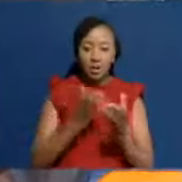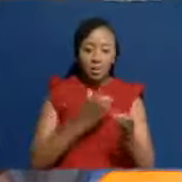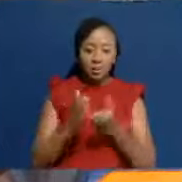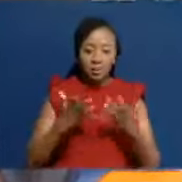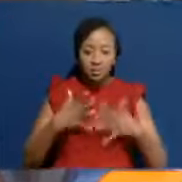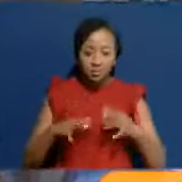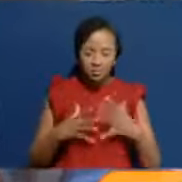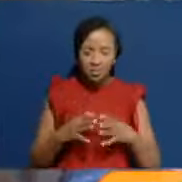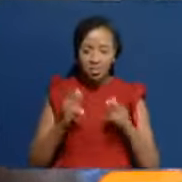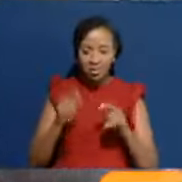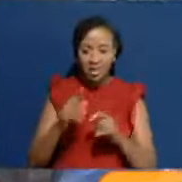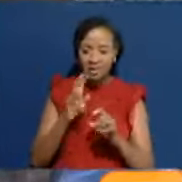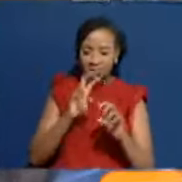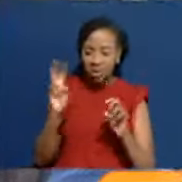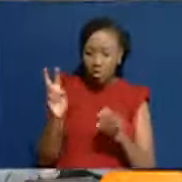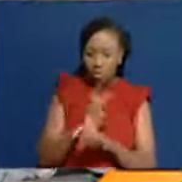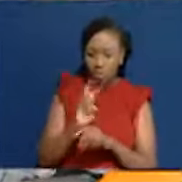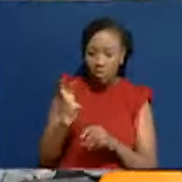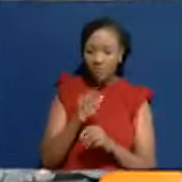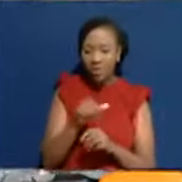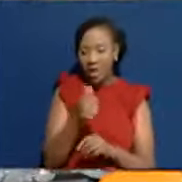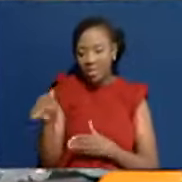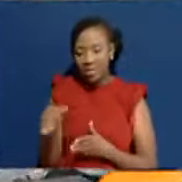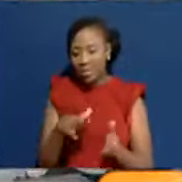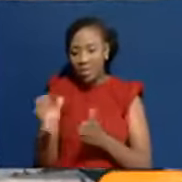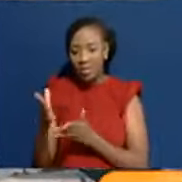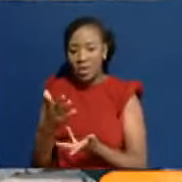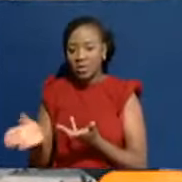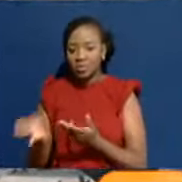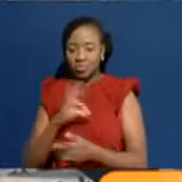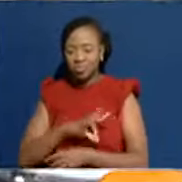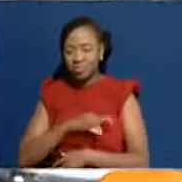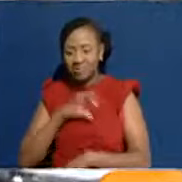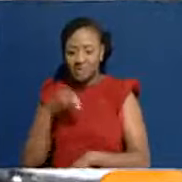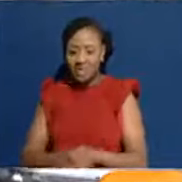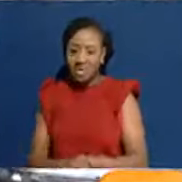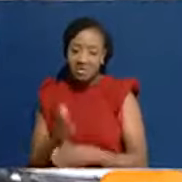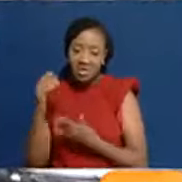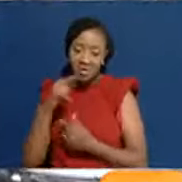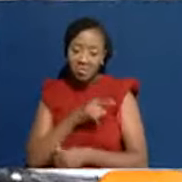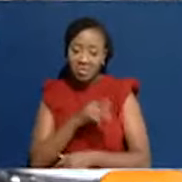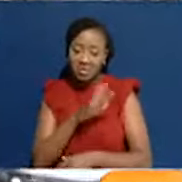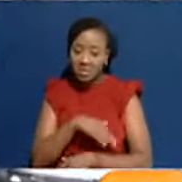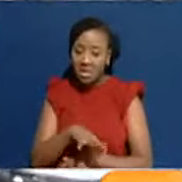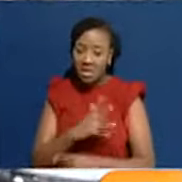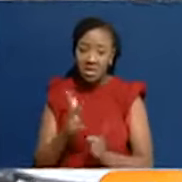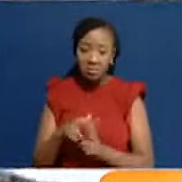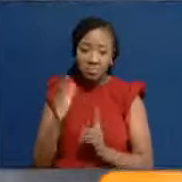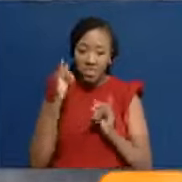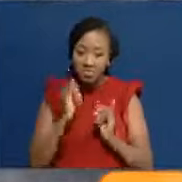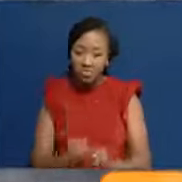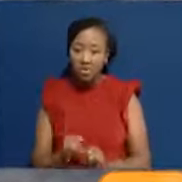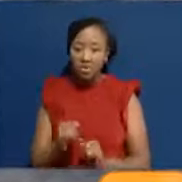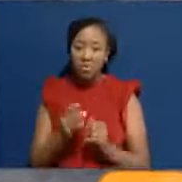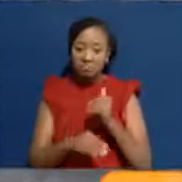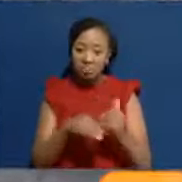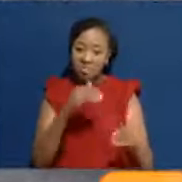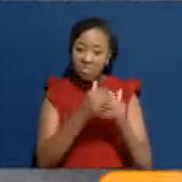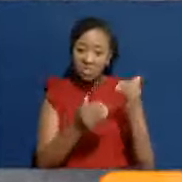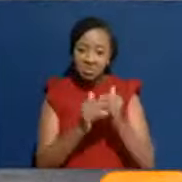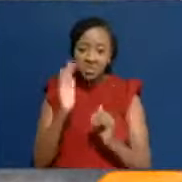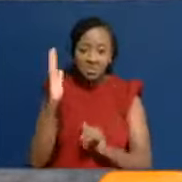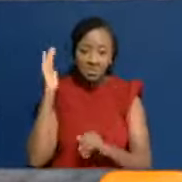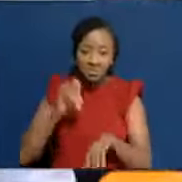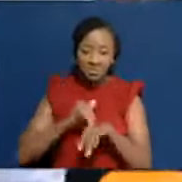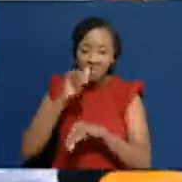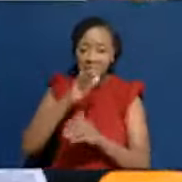for alternative source of cash to start afresh are hopeful that tight security measures will be put in place to protect